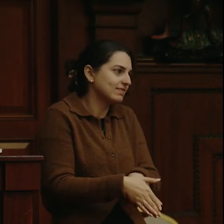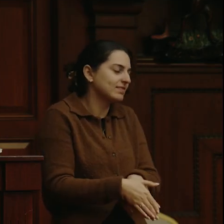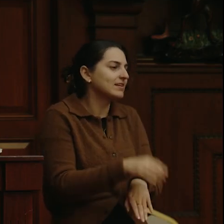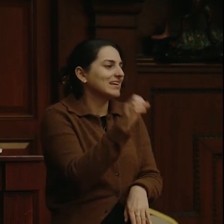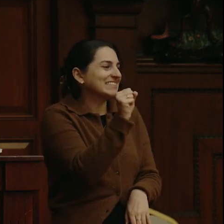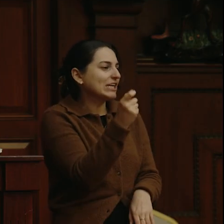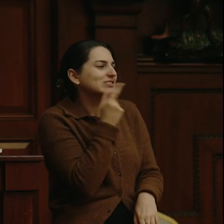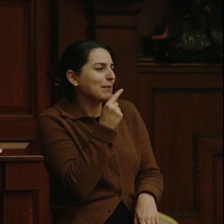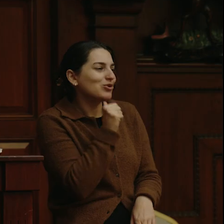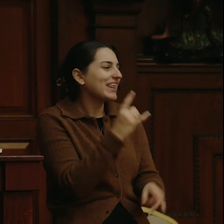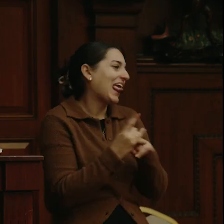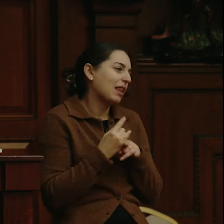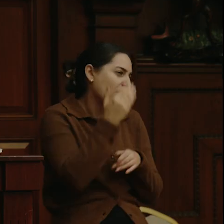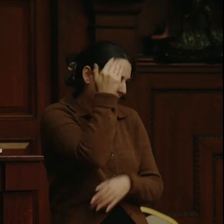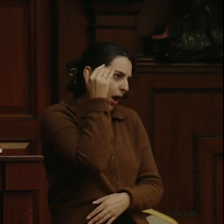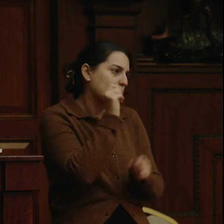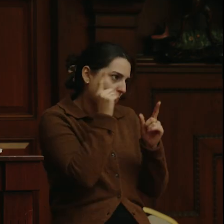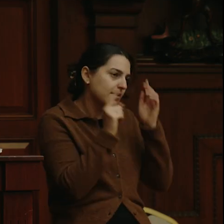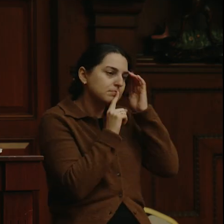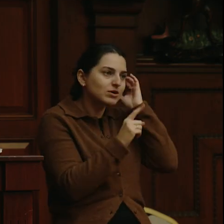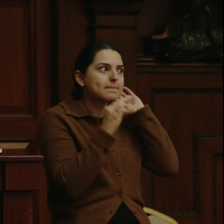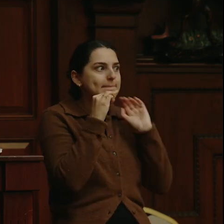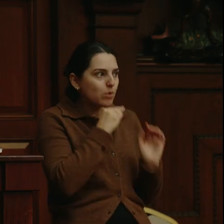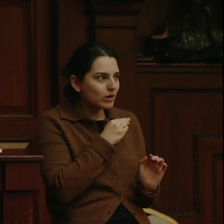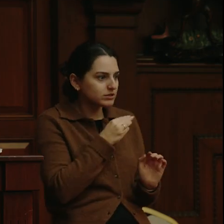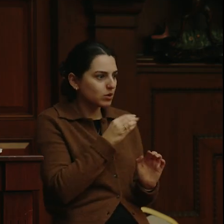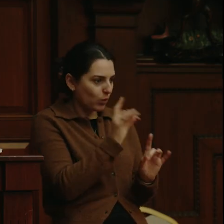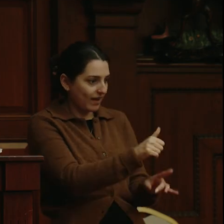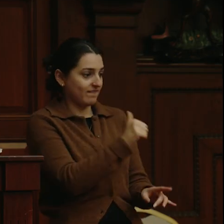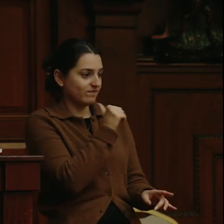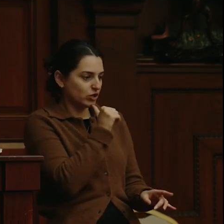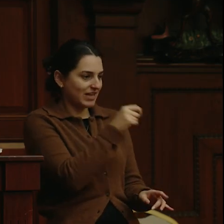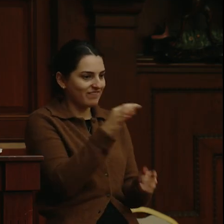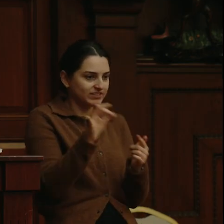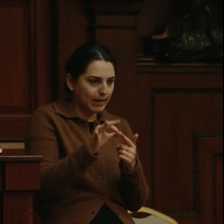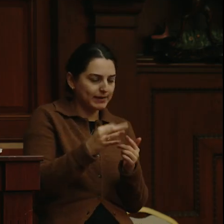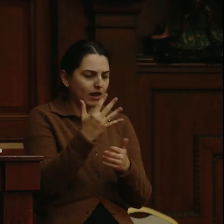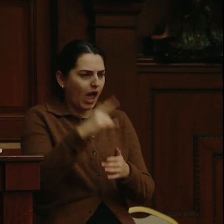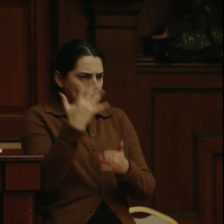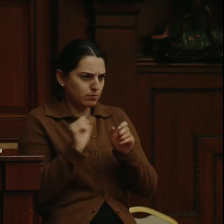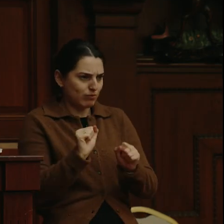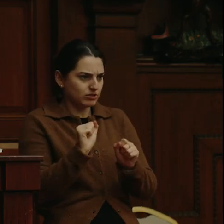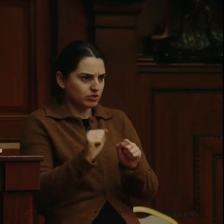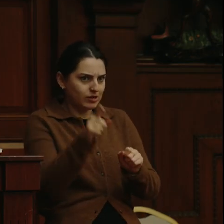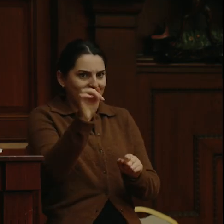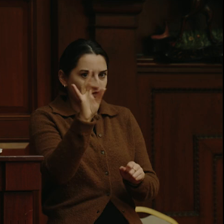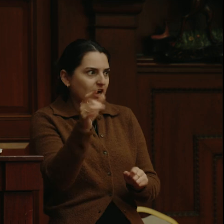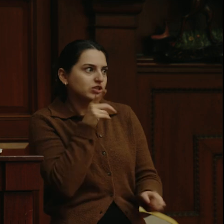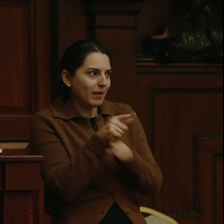steroids don't help that. So I think that's quite important that those comorbidities were emphasised in Frank's